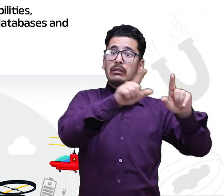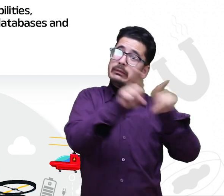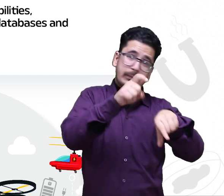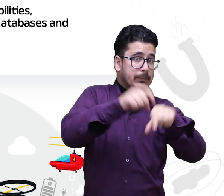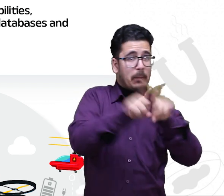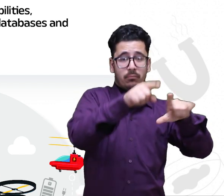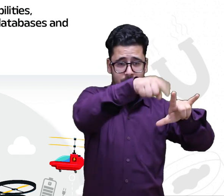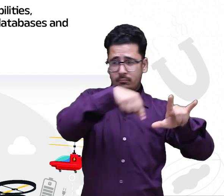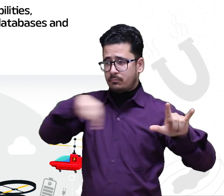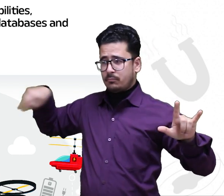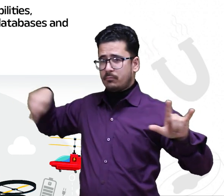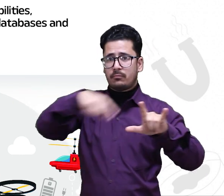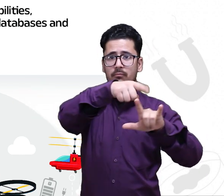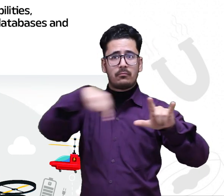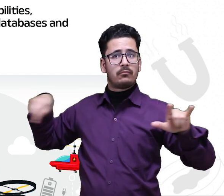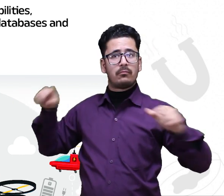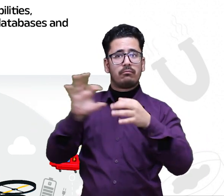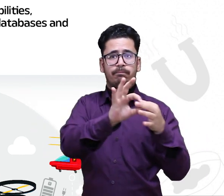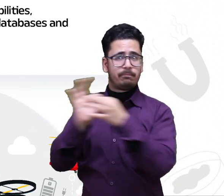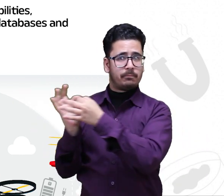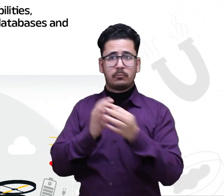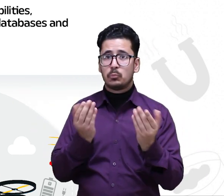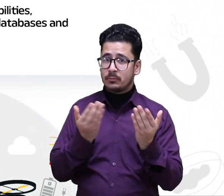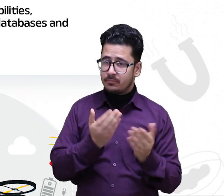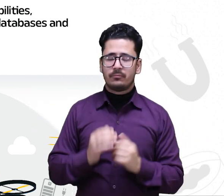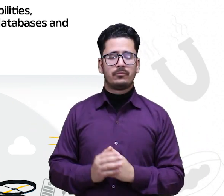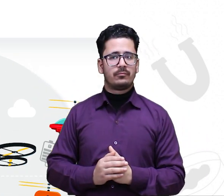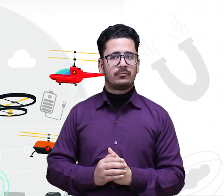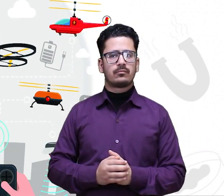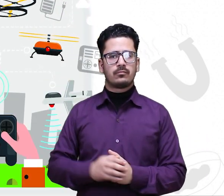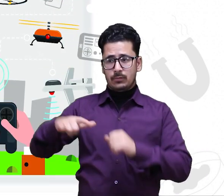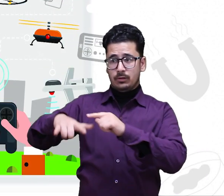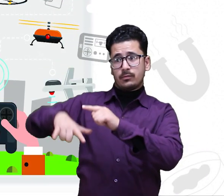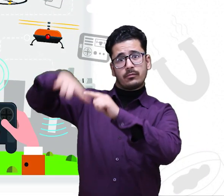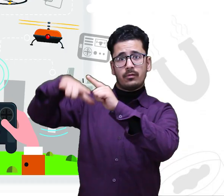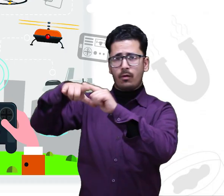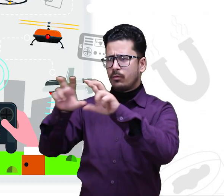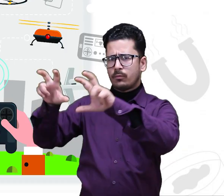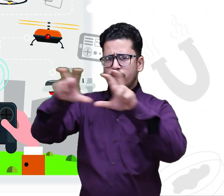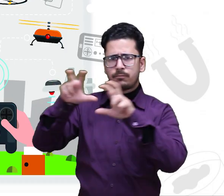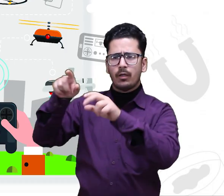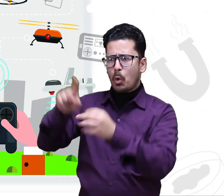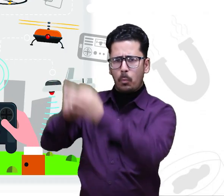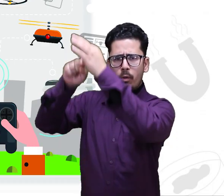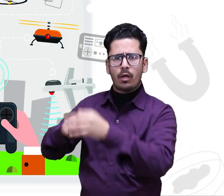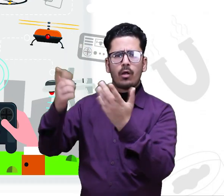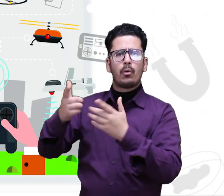The information can be immediately sent to databases or control